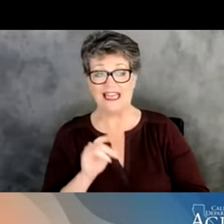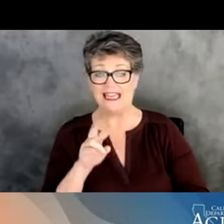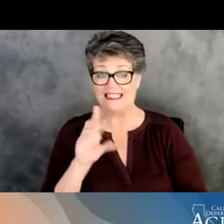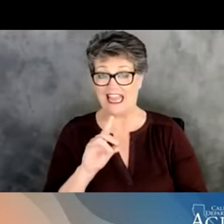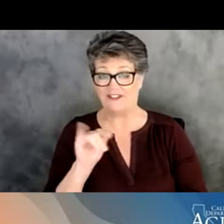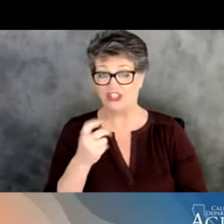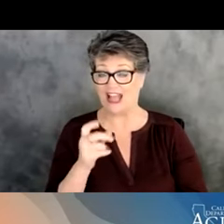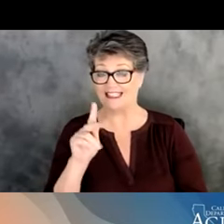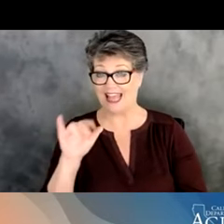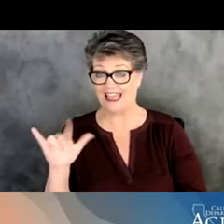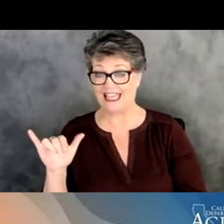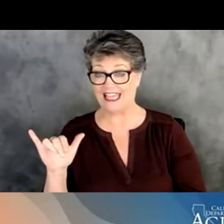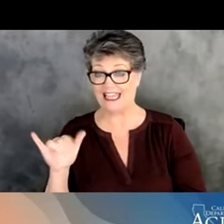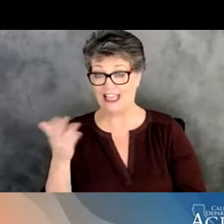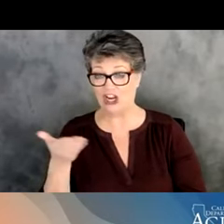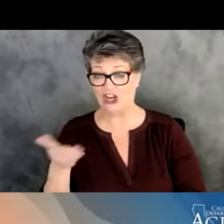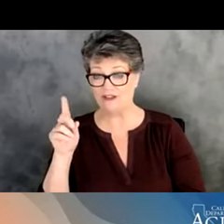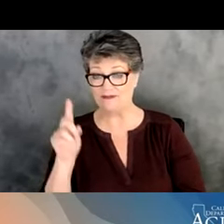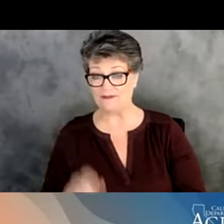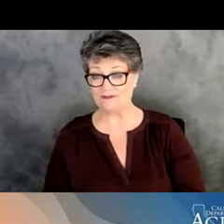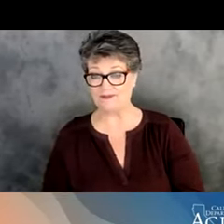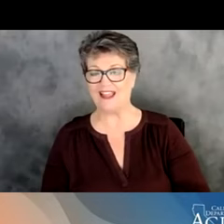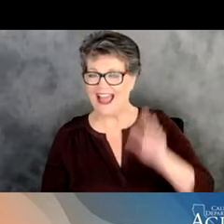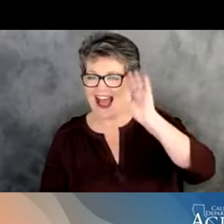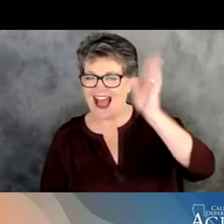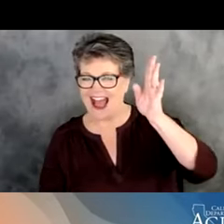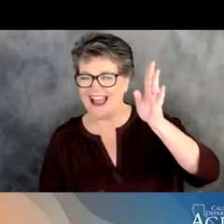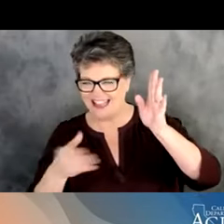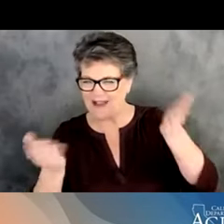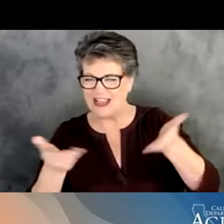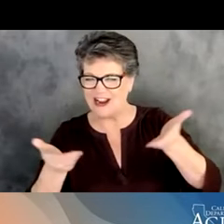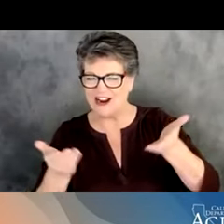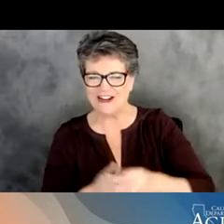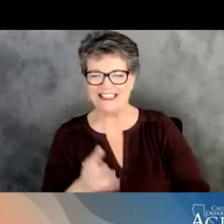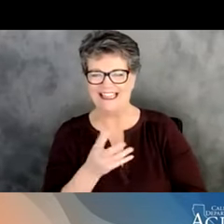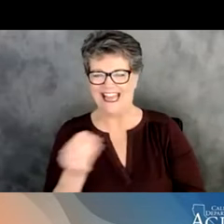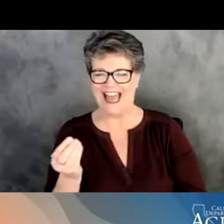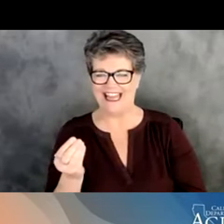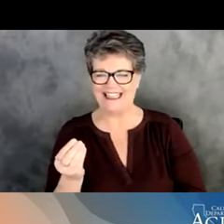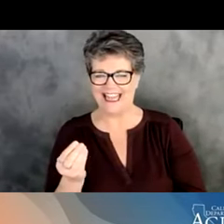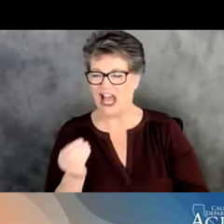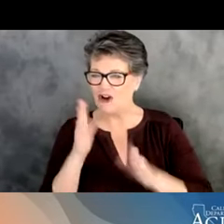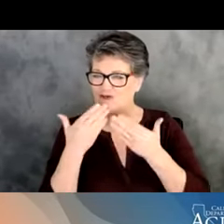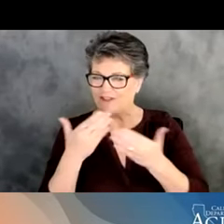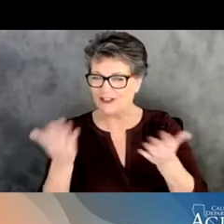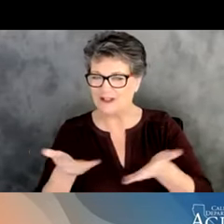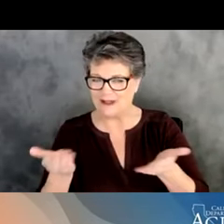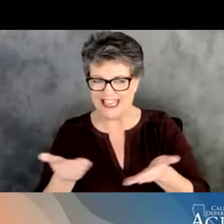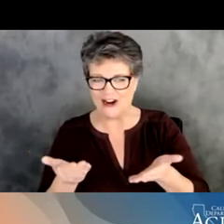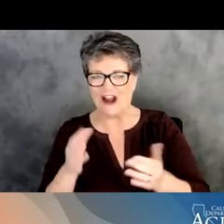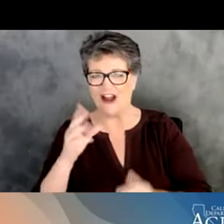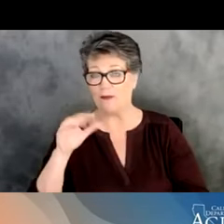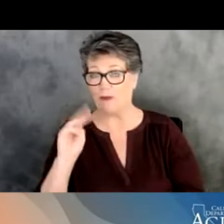David Jax Kelly on the line? Hi, yes, I'm here and grateful to be here. I'm from Palm Springs.